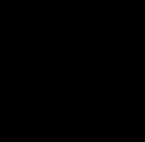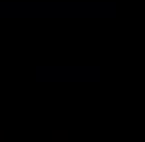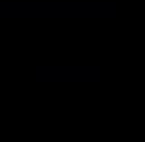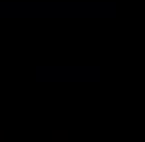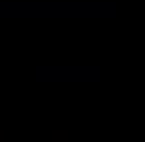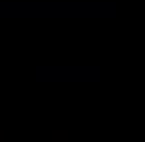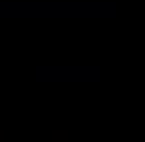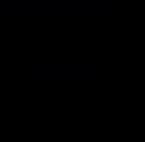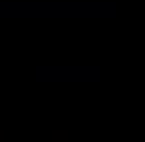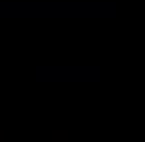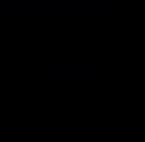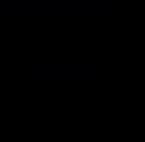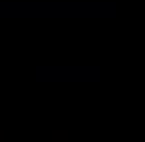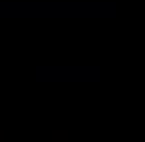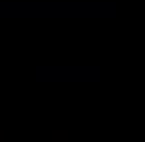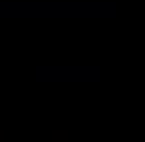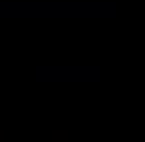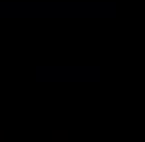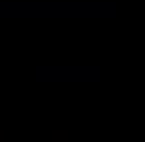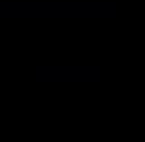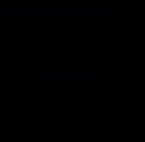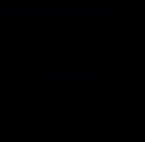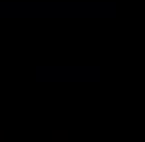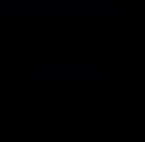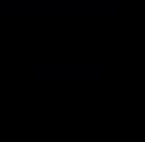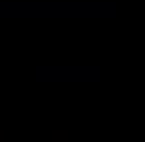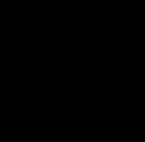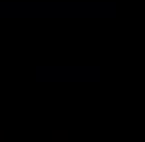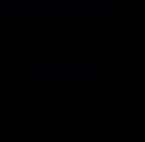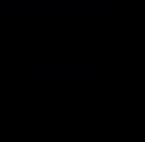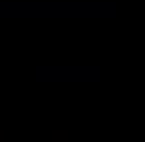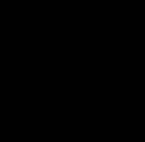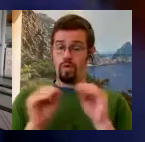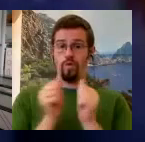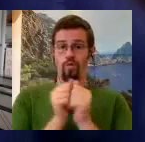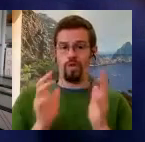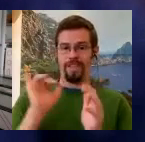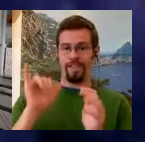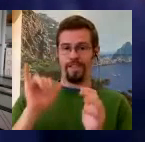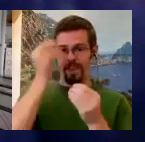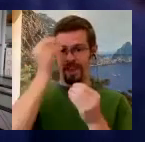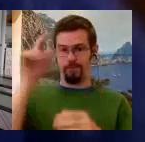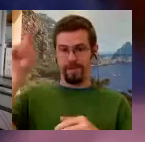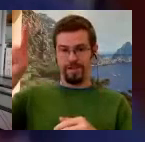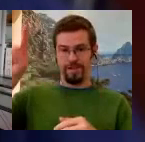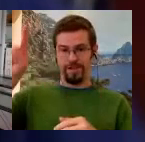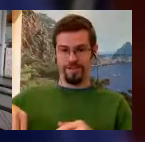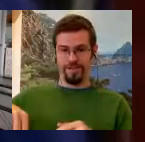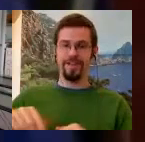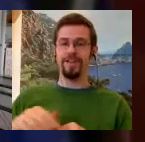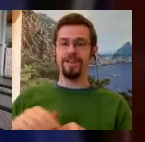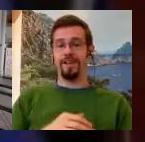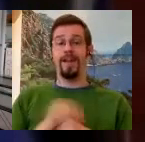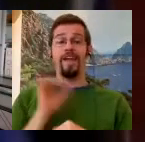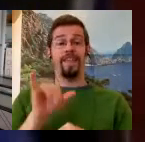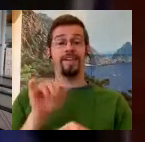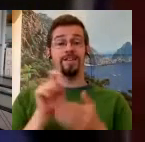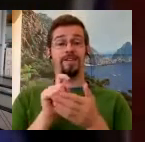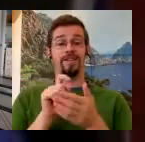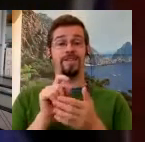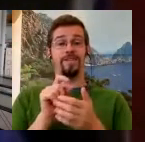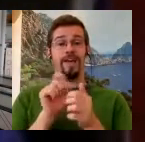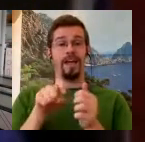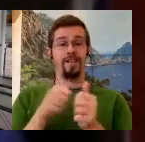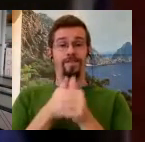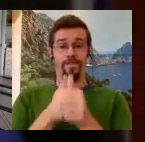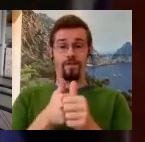not possible to sort a sign unless it does. And like I said, that is often written according to somebody's theory of